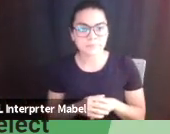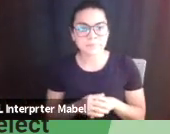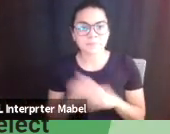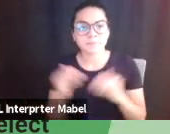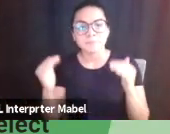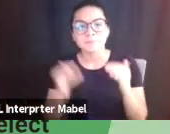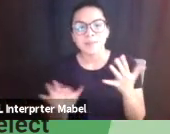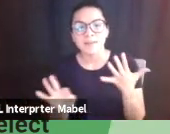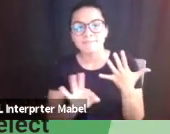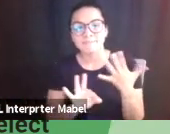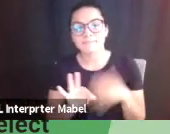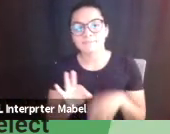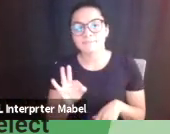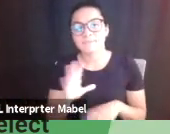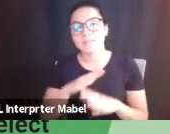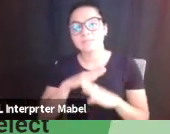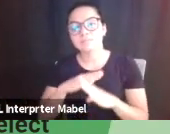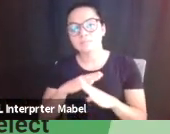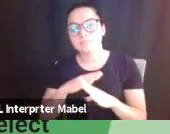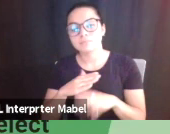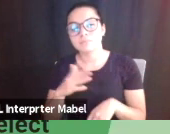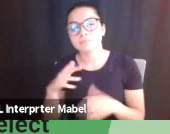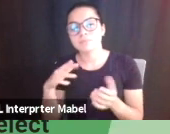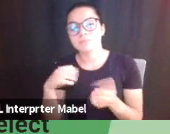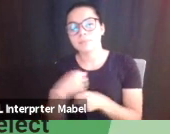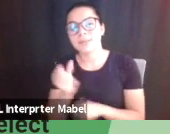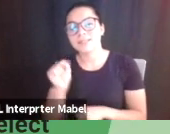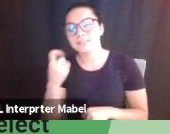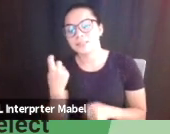workers. G, other, please put in the chat.